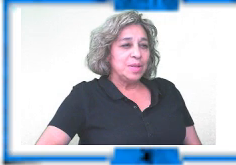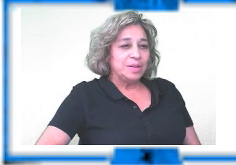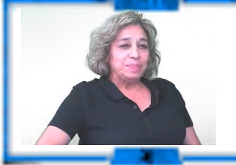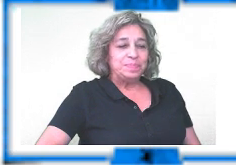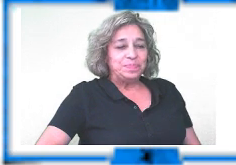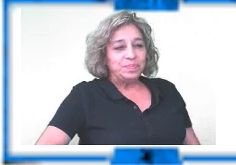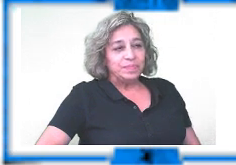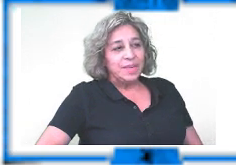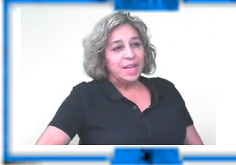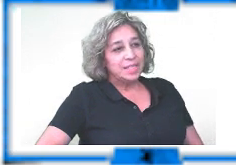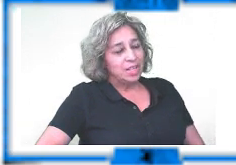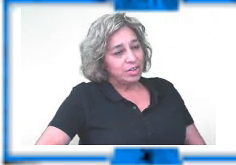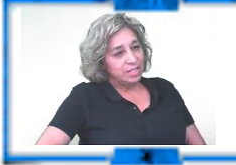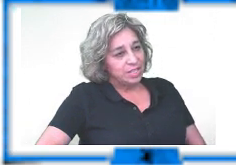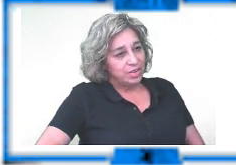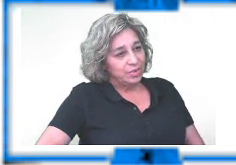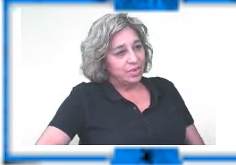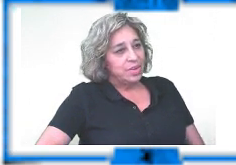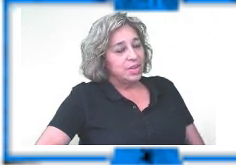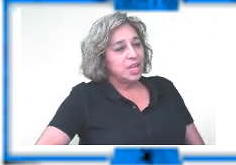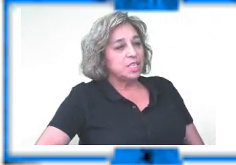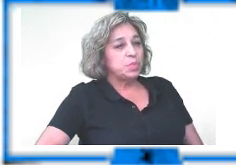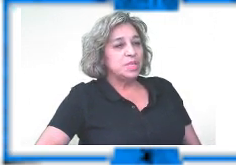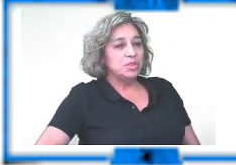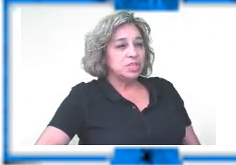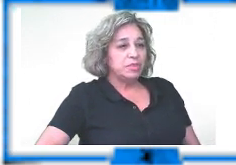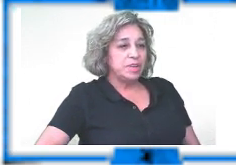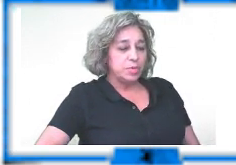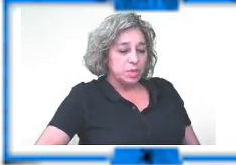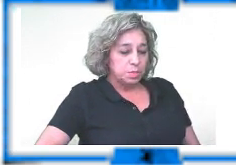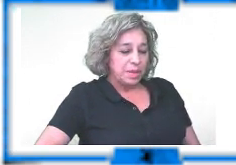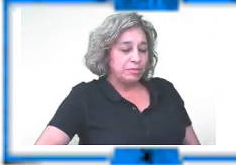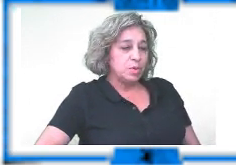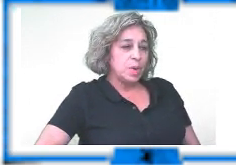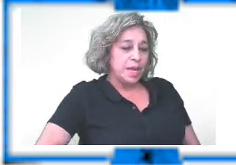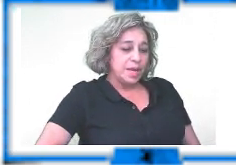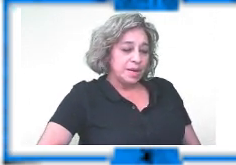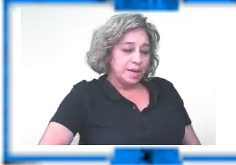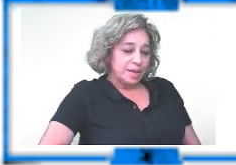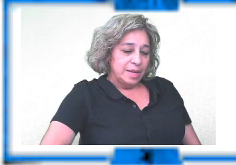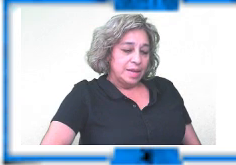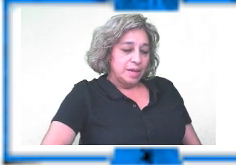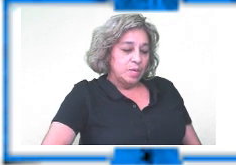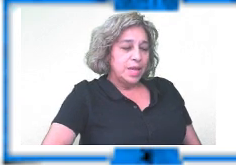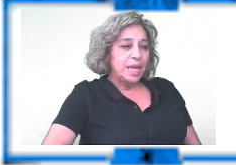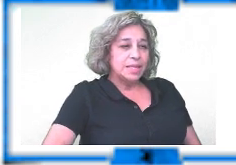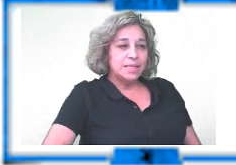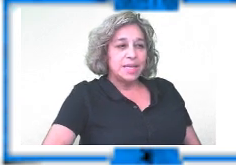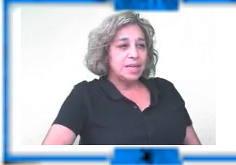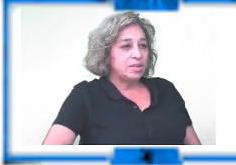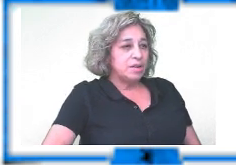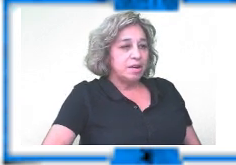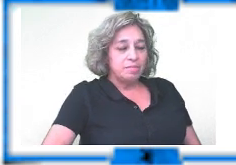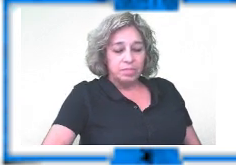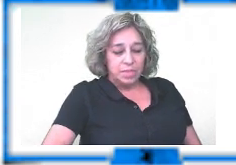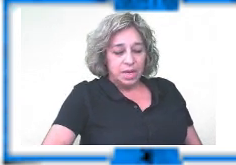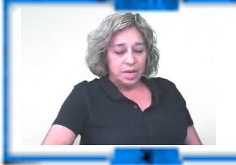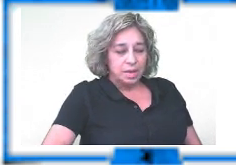Everybody's welcome. As long as you express yourself in a respectful way. We can't say